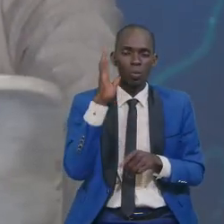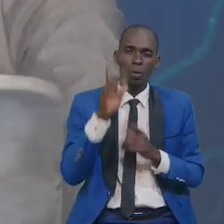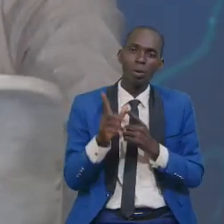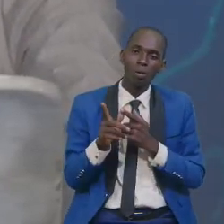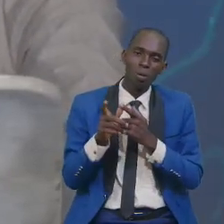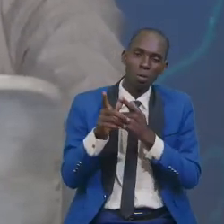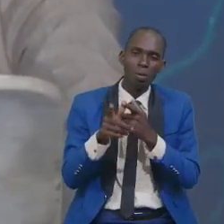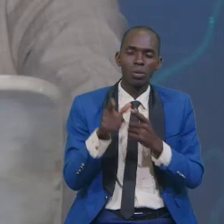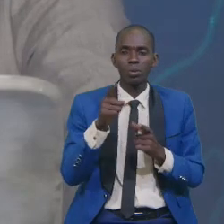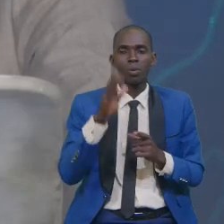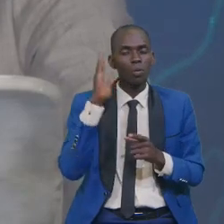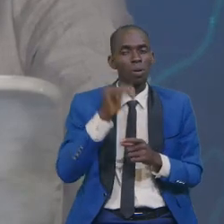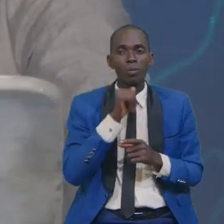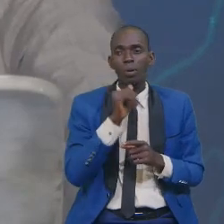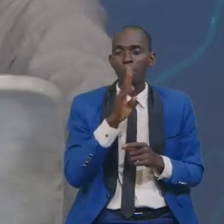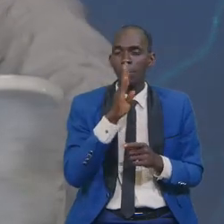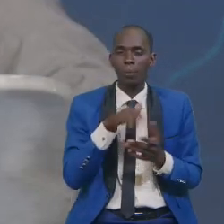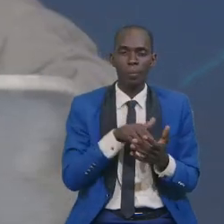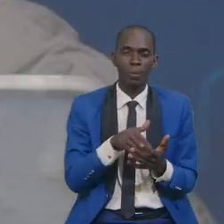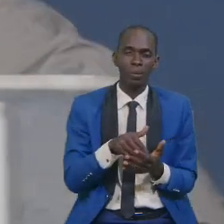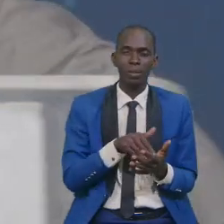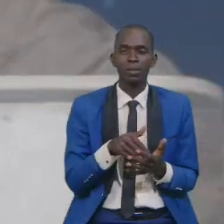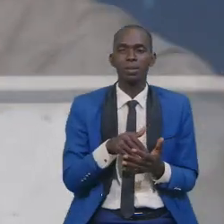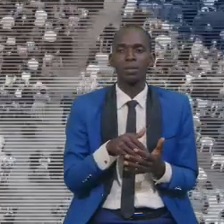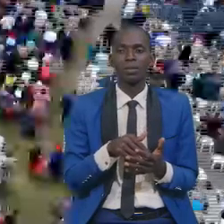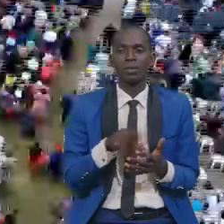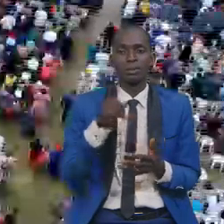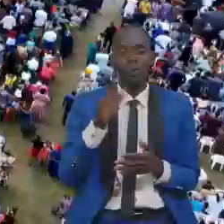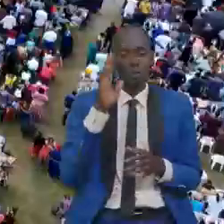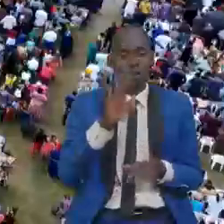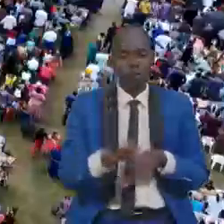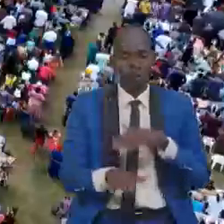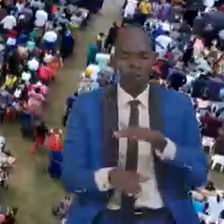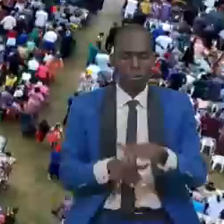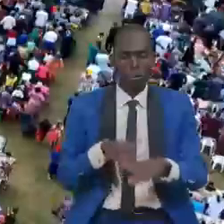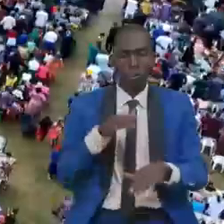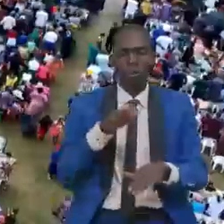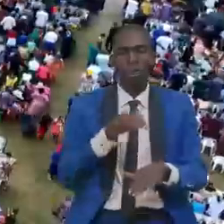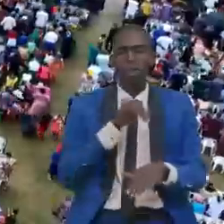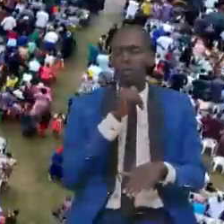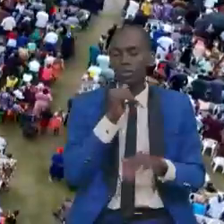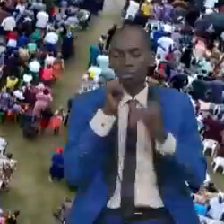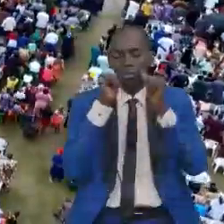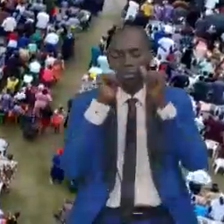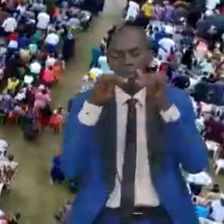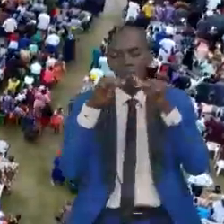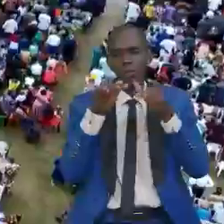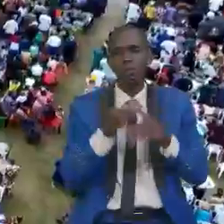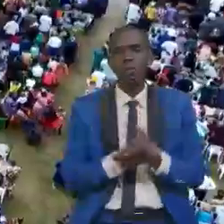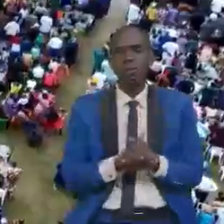were not the weary got a walk you're not faints